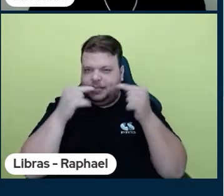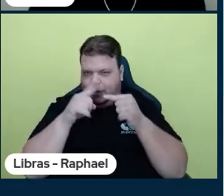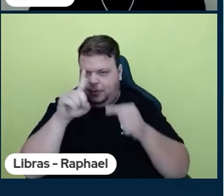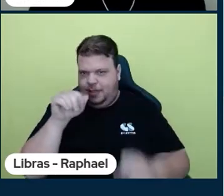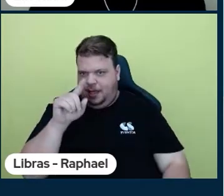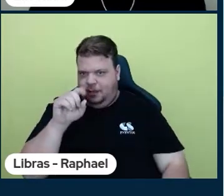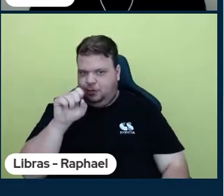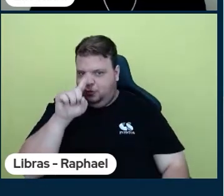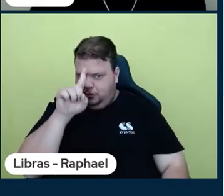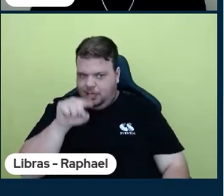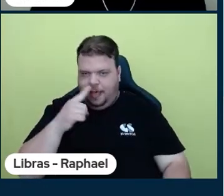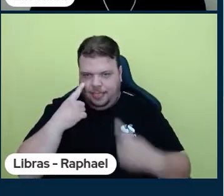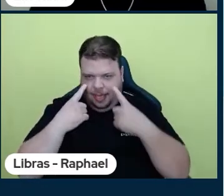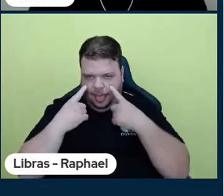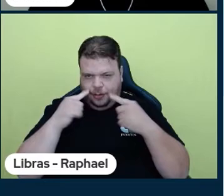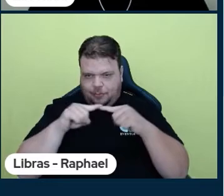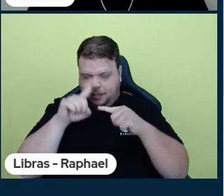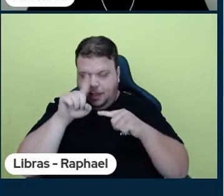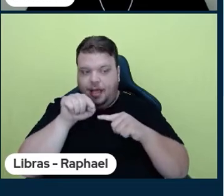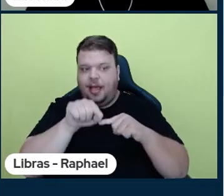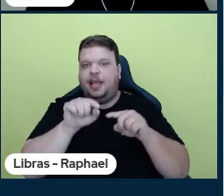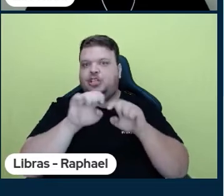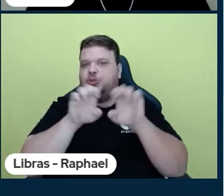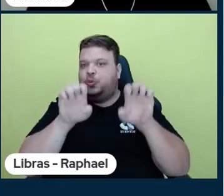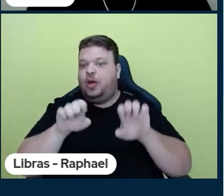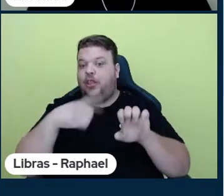which is composed of entities and relationships.